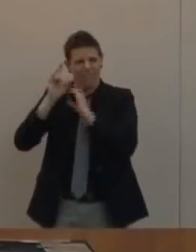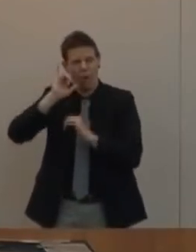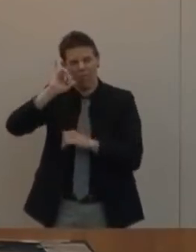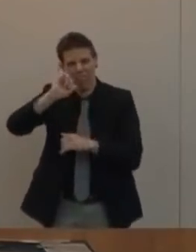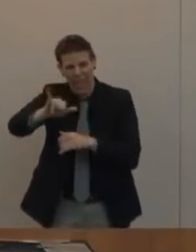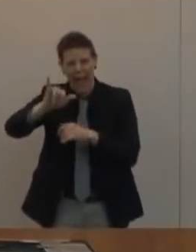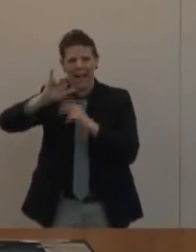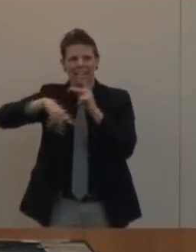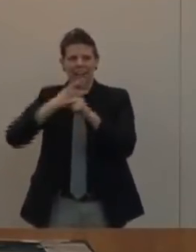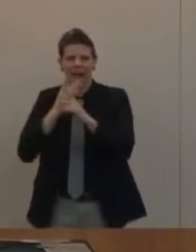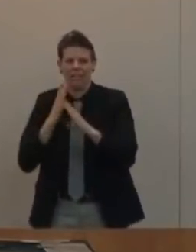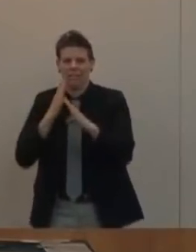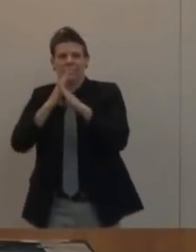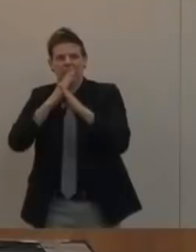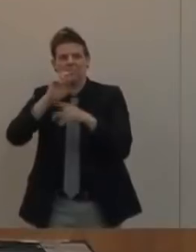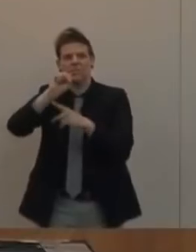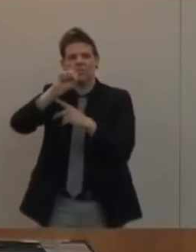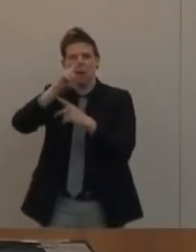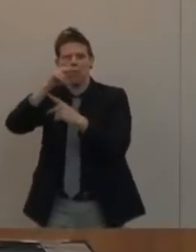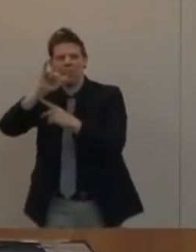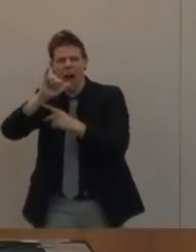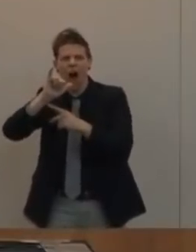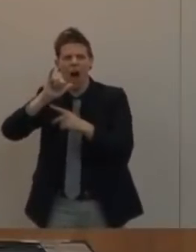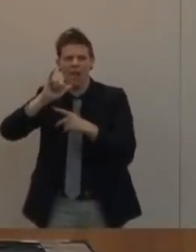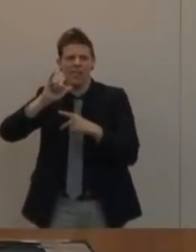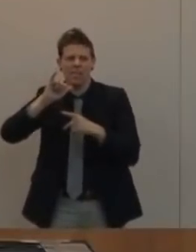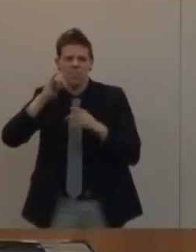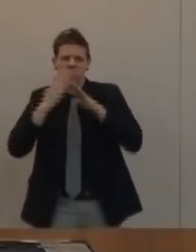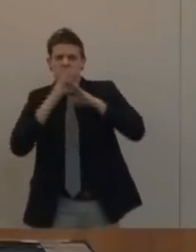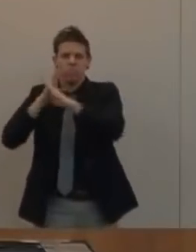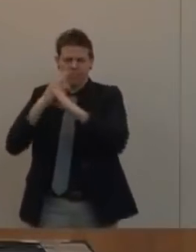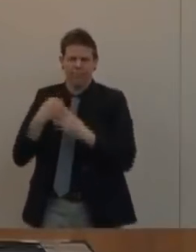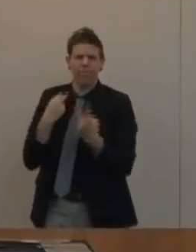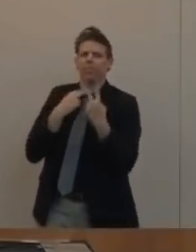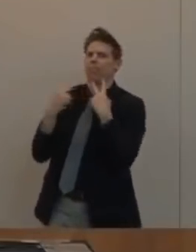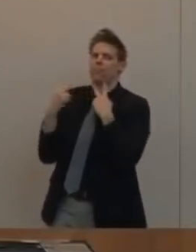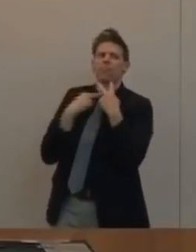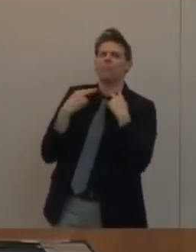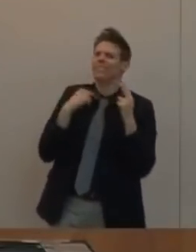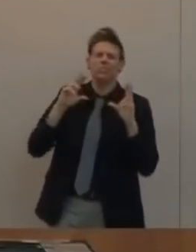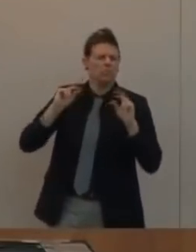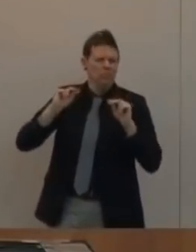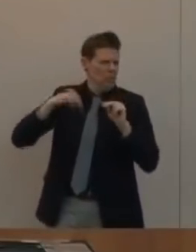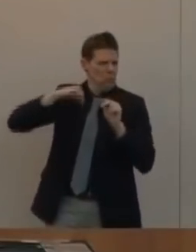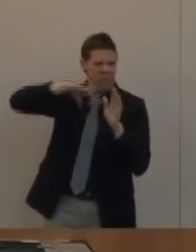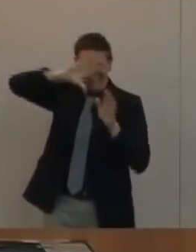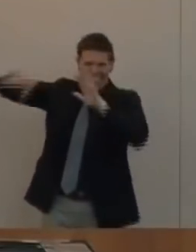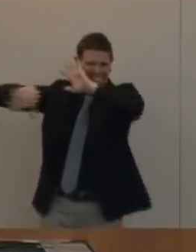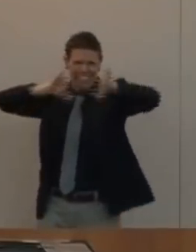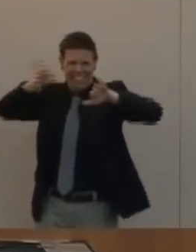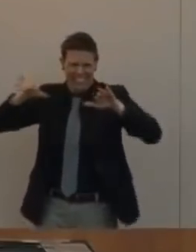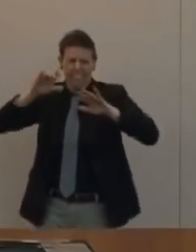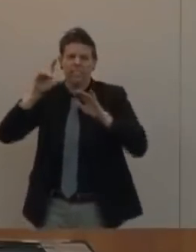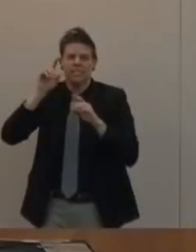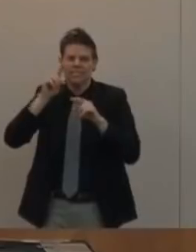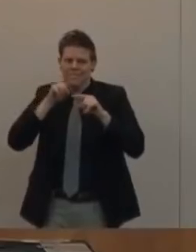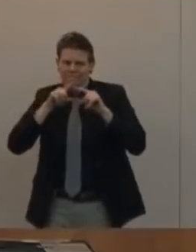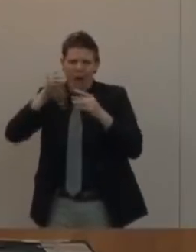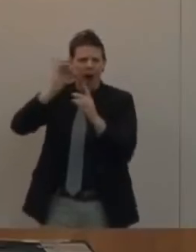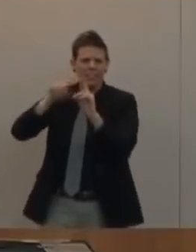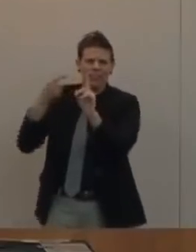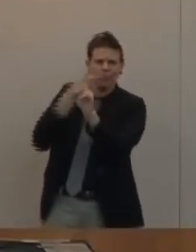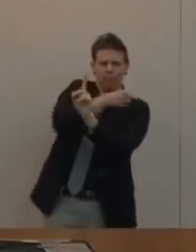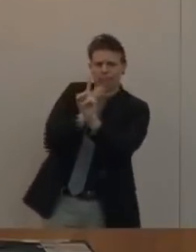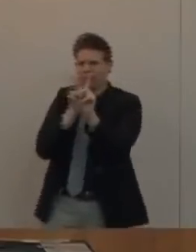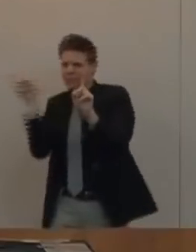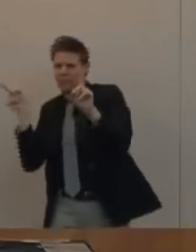these supply chains. So here's what we've done, I think, really effectively. is that we diversified, right? No wrong door. We didn't